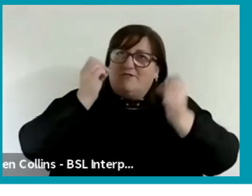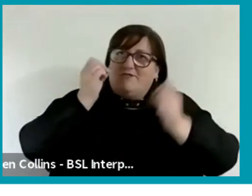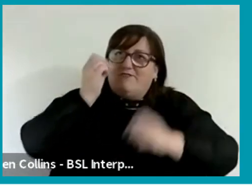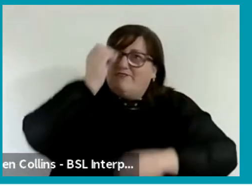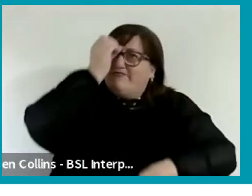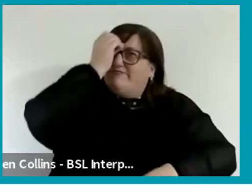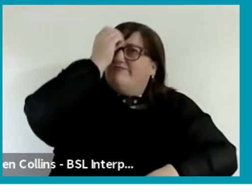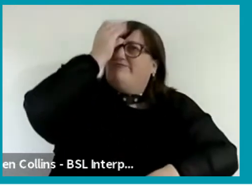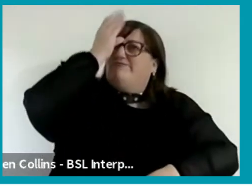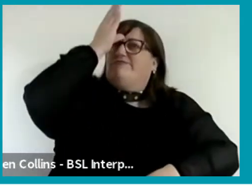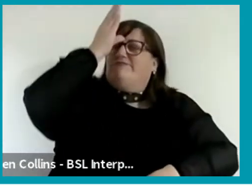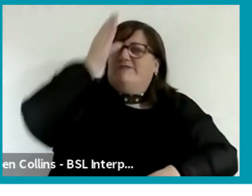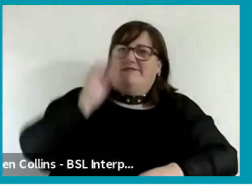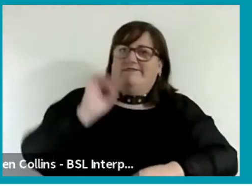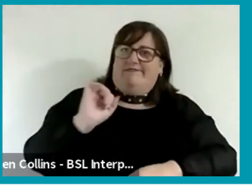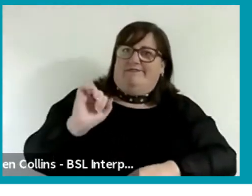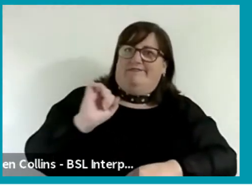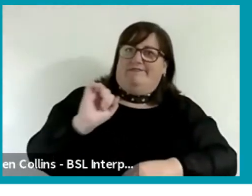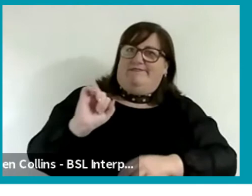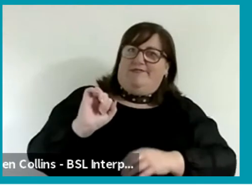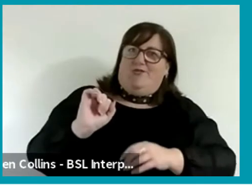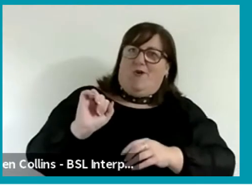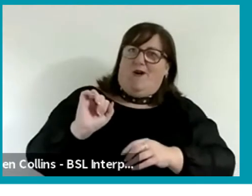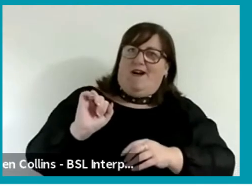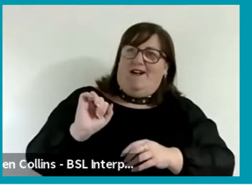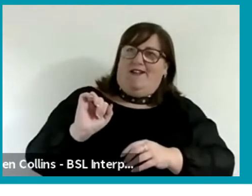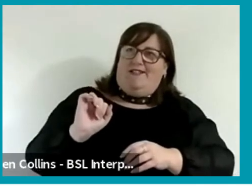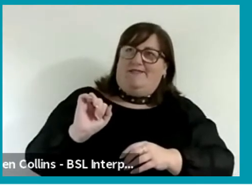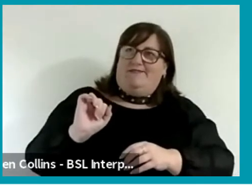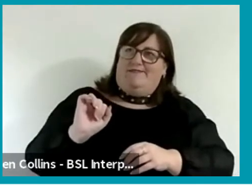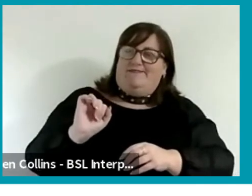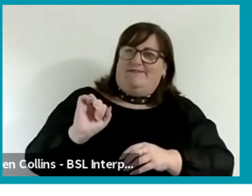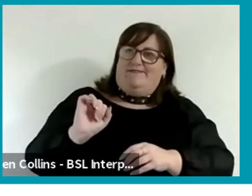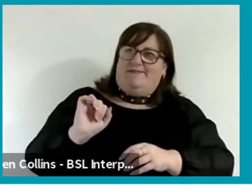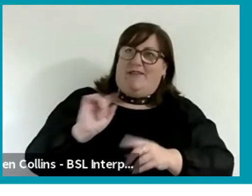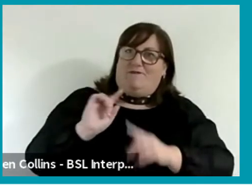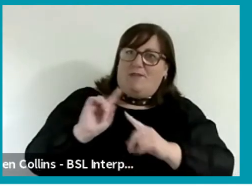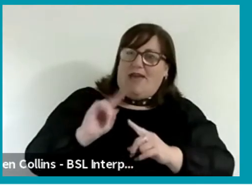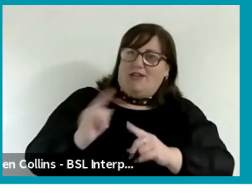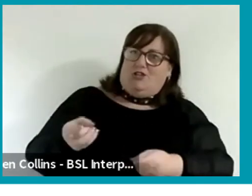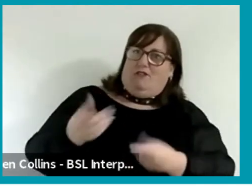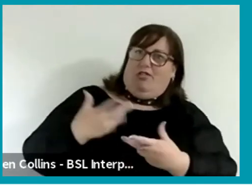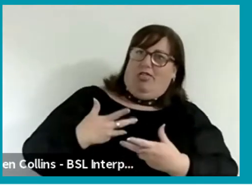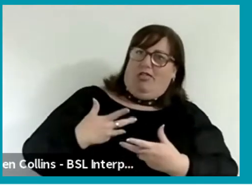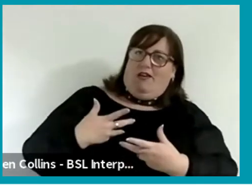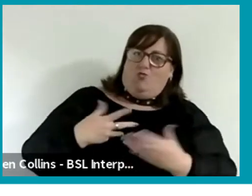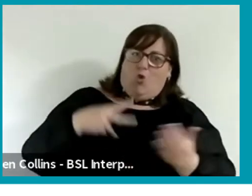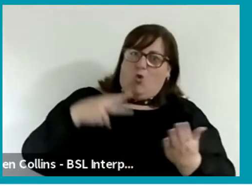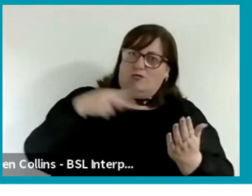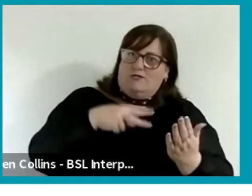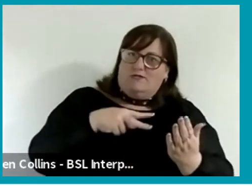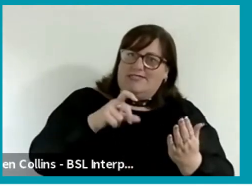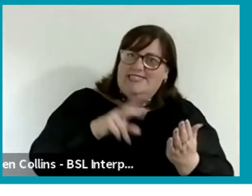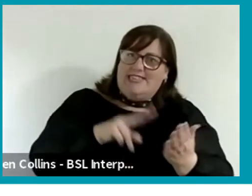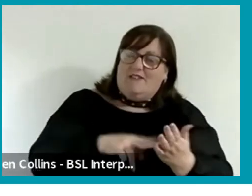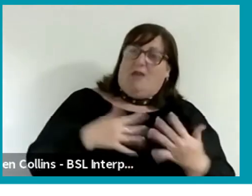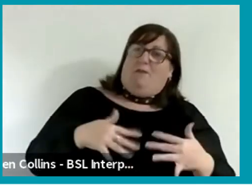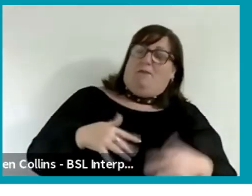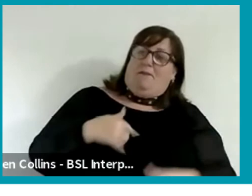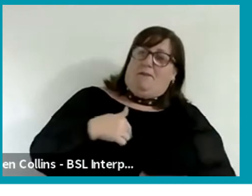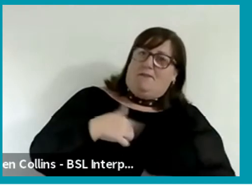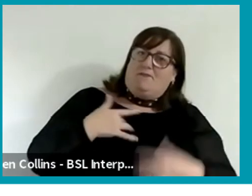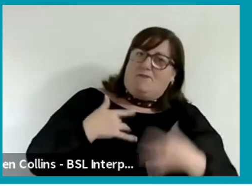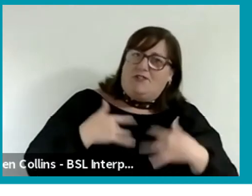which you will look at a CV, but it's not the thing that's the most important. It's how they answer those